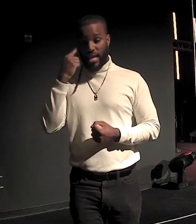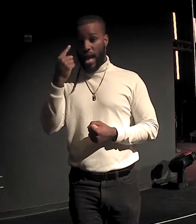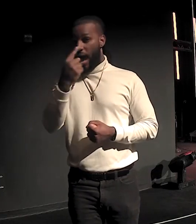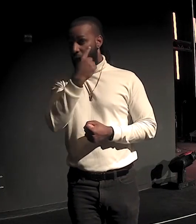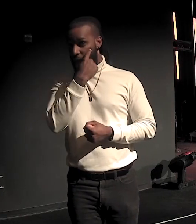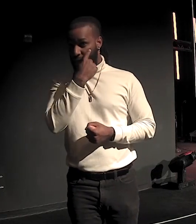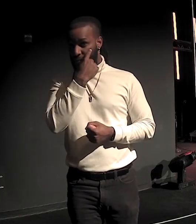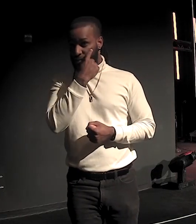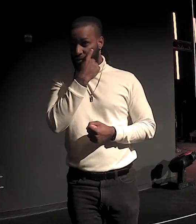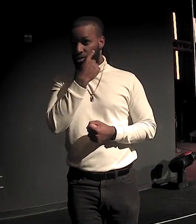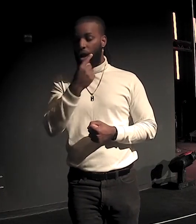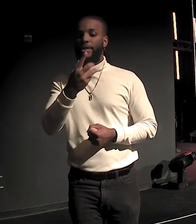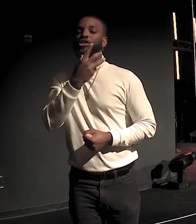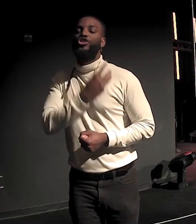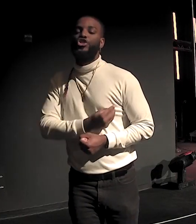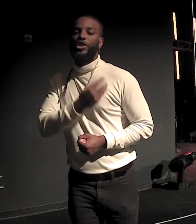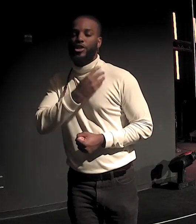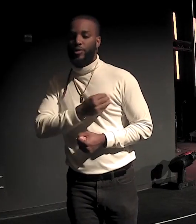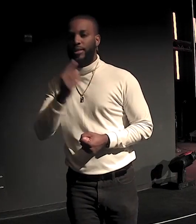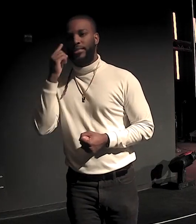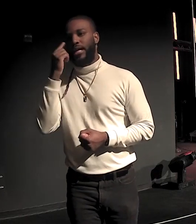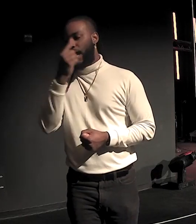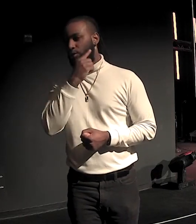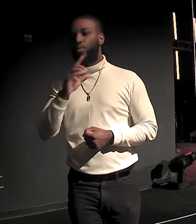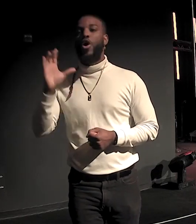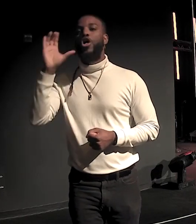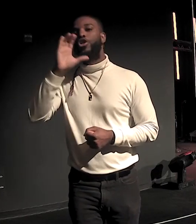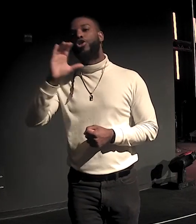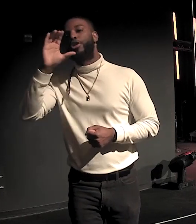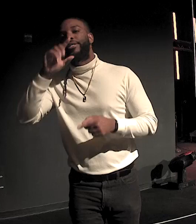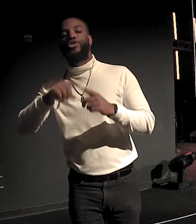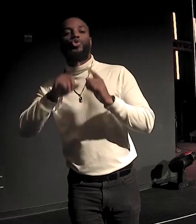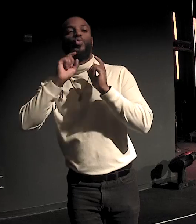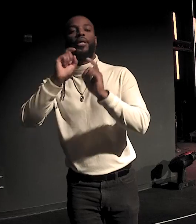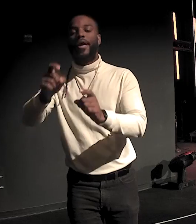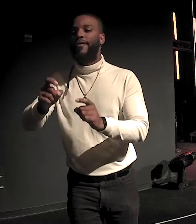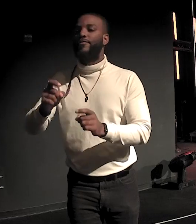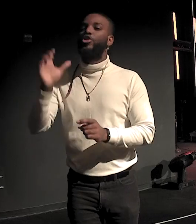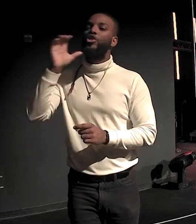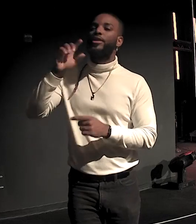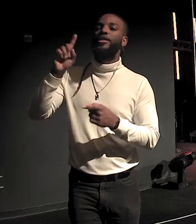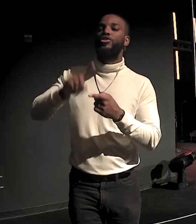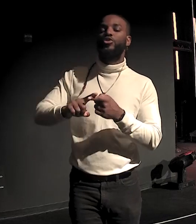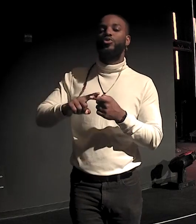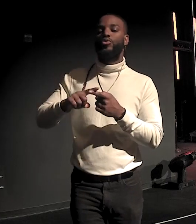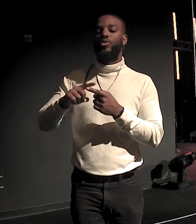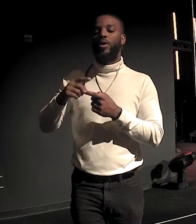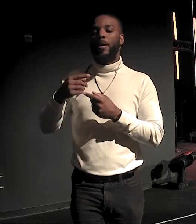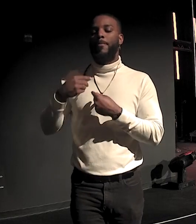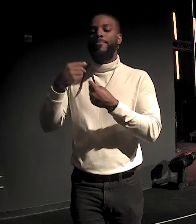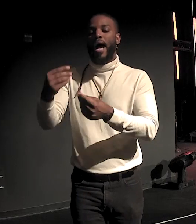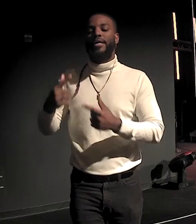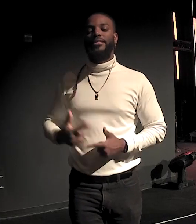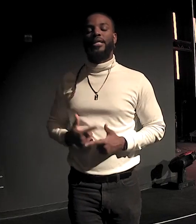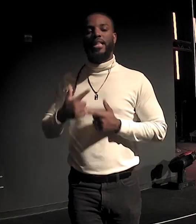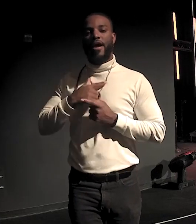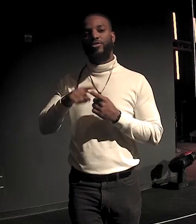are generous eyes. They are one looking to give, looking to pass life on to